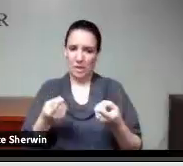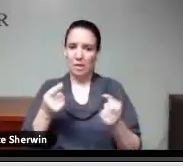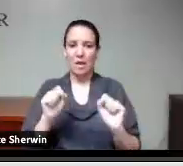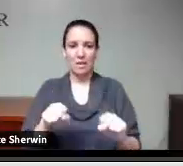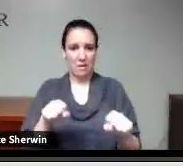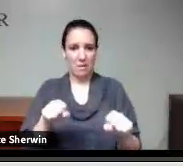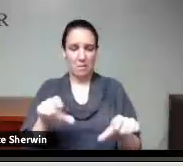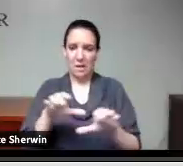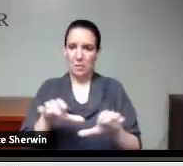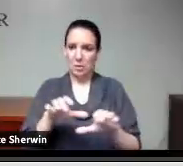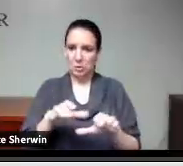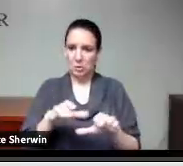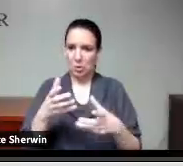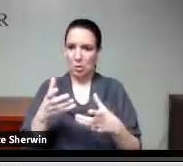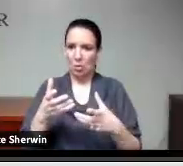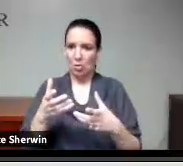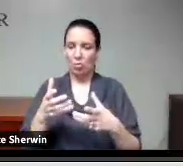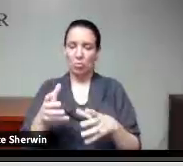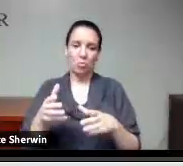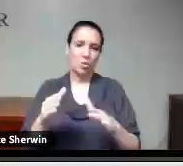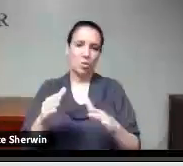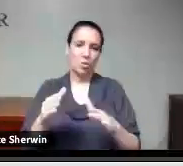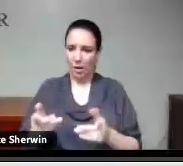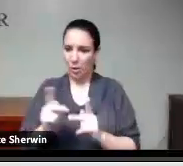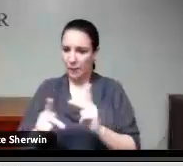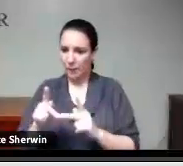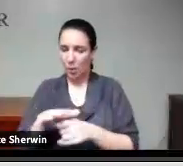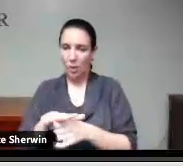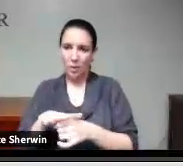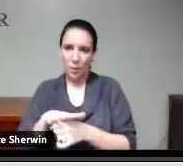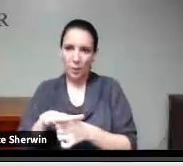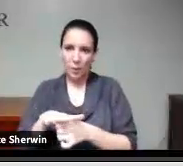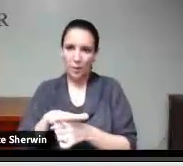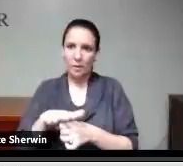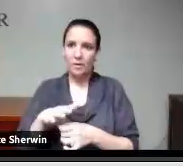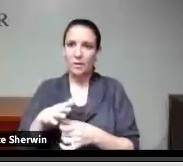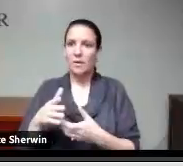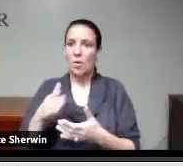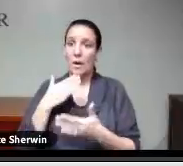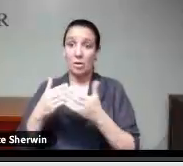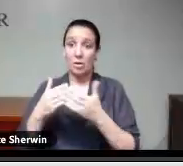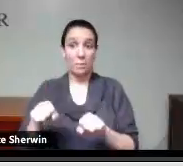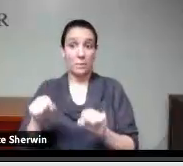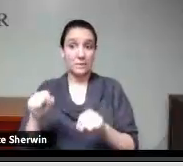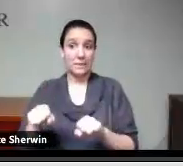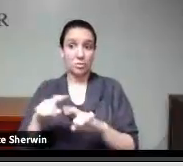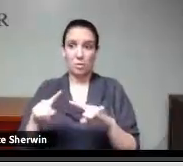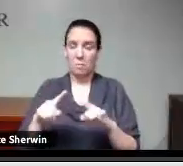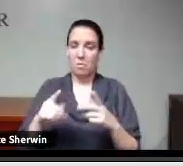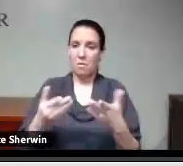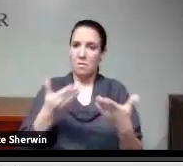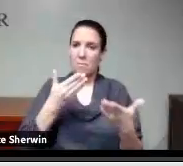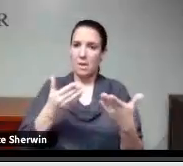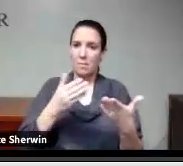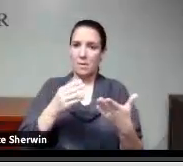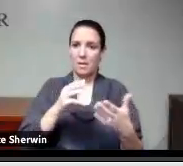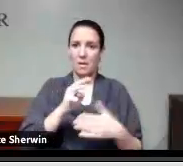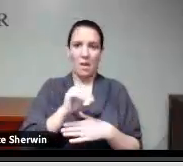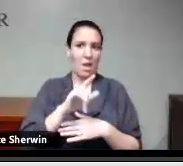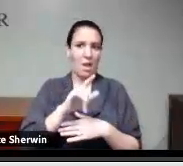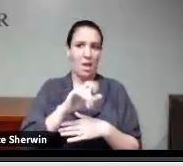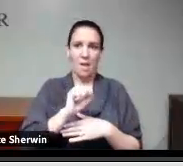are oftentimes local, from underrepresented groups, have a lot of potential, but not necessarily people who hold an MLIS. So